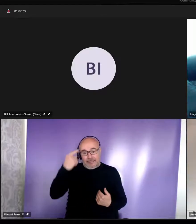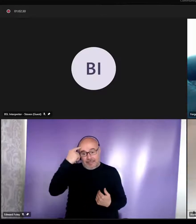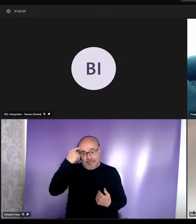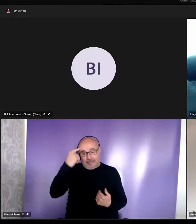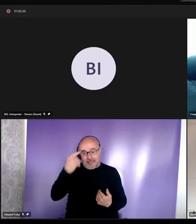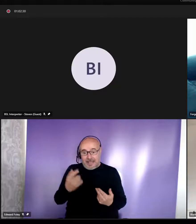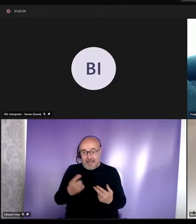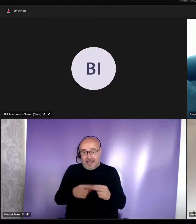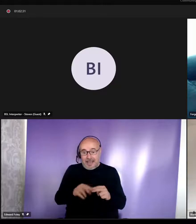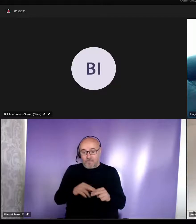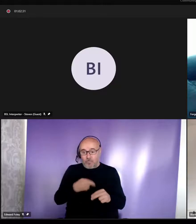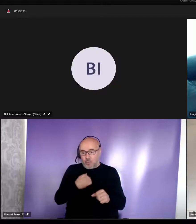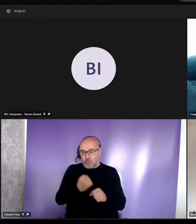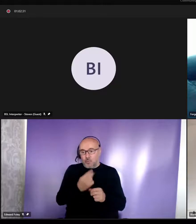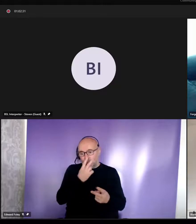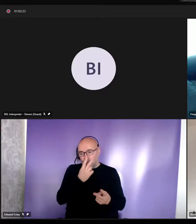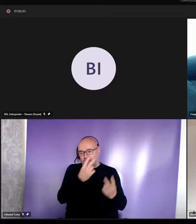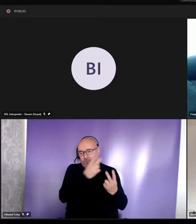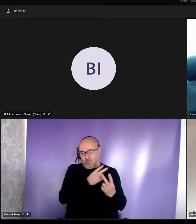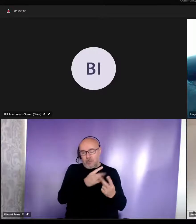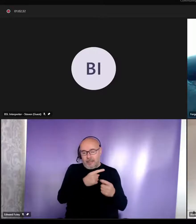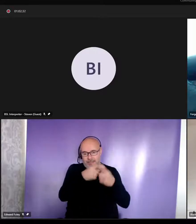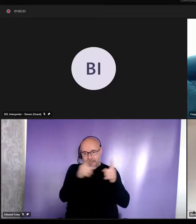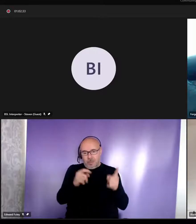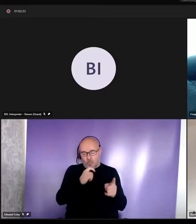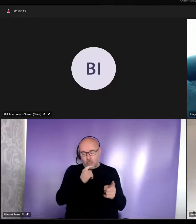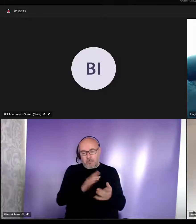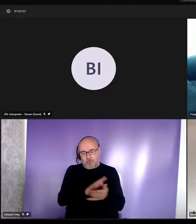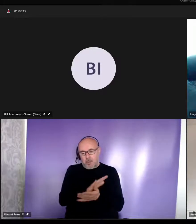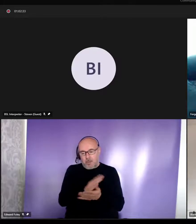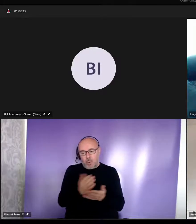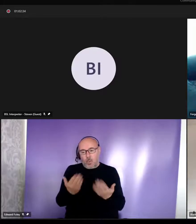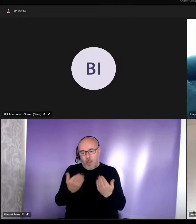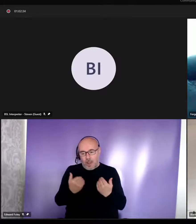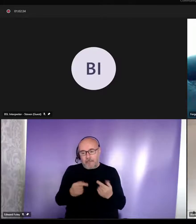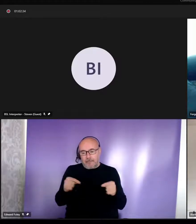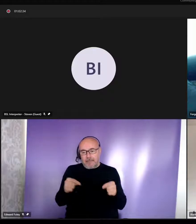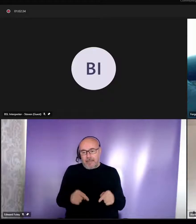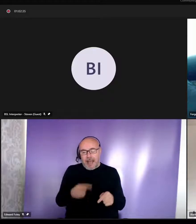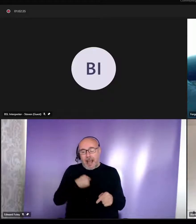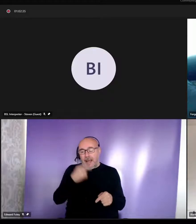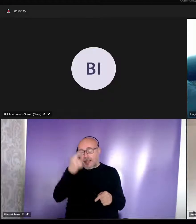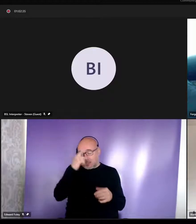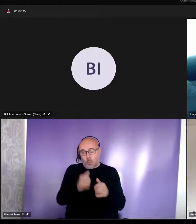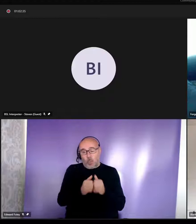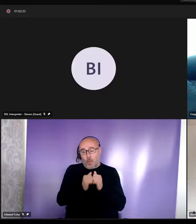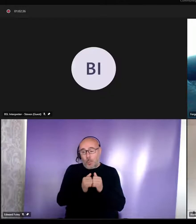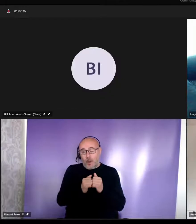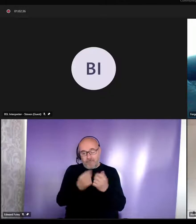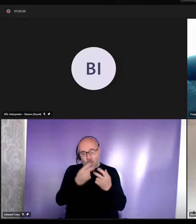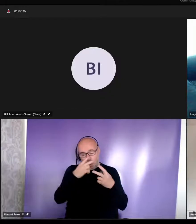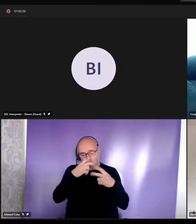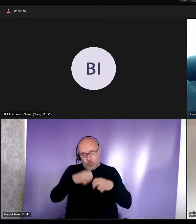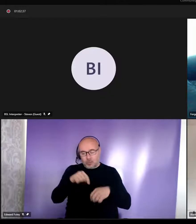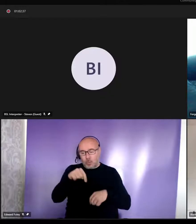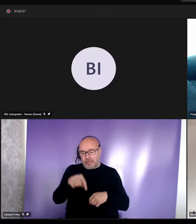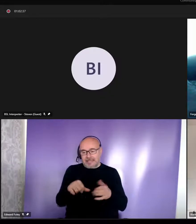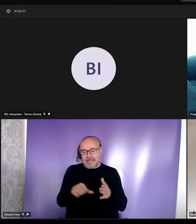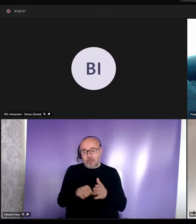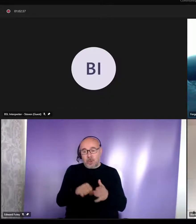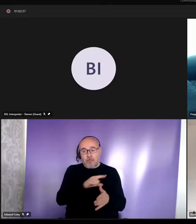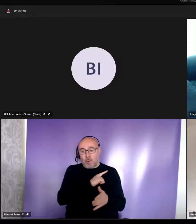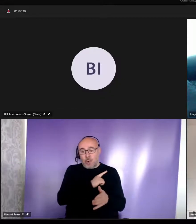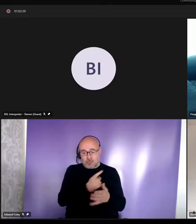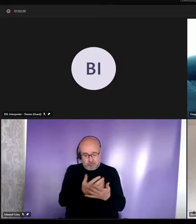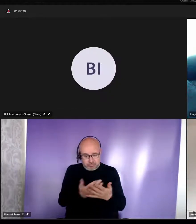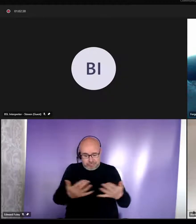And on that, I really think it's worthy of exploring this further, because the amount of pool cars I've got